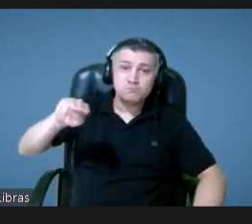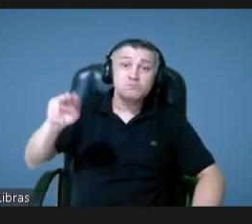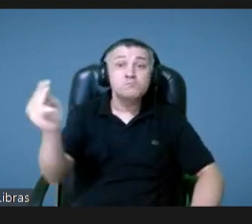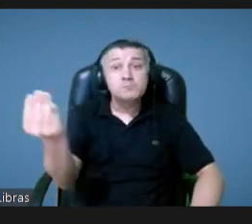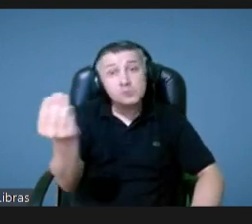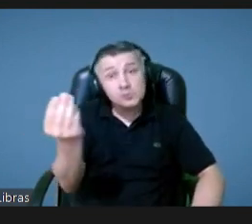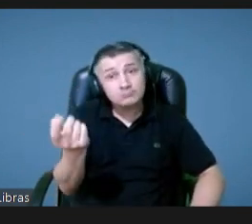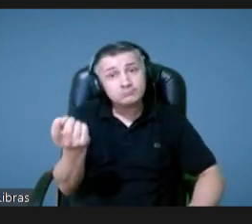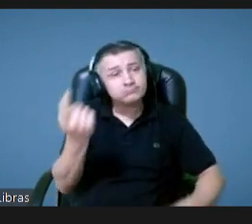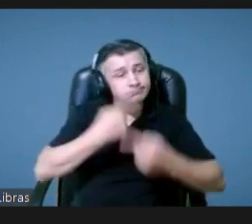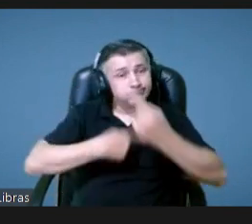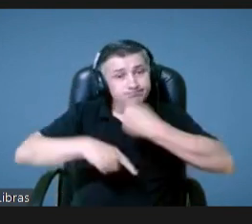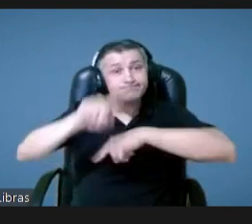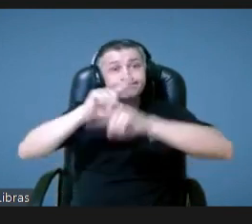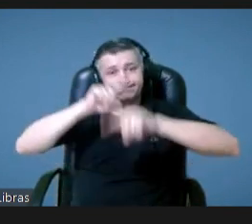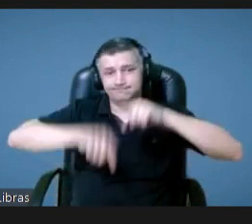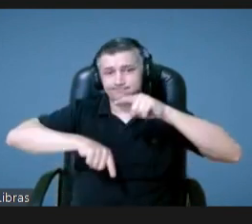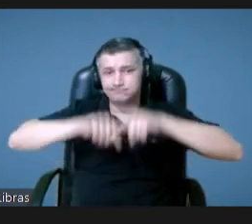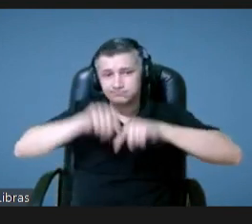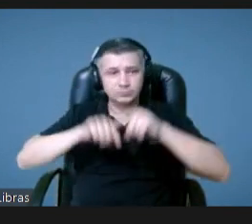into